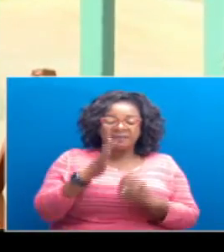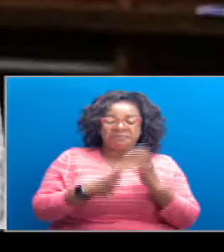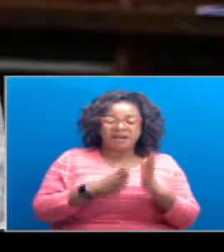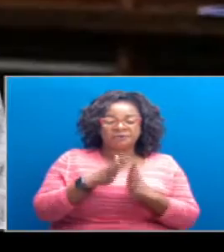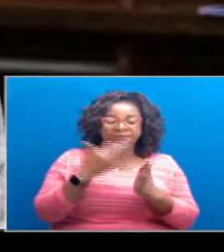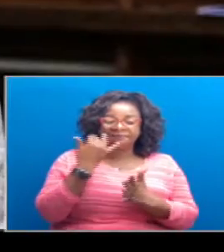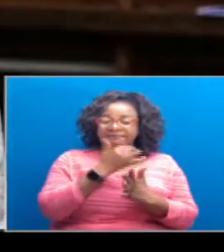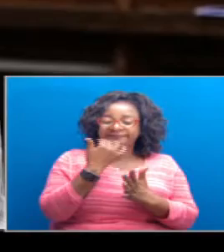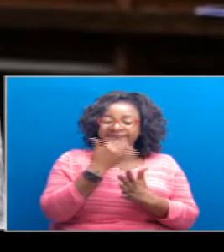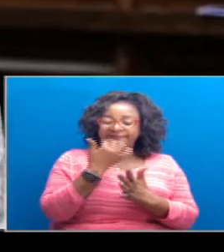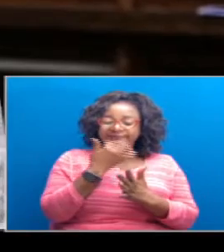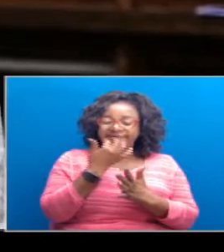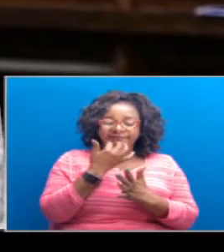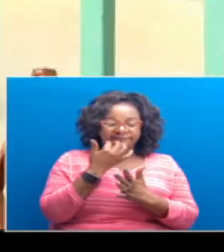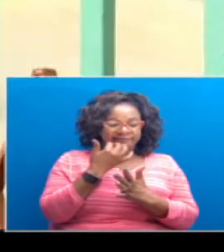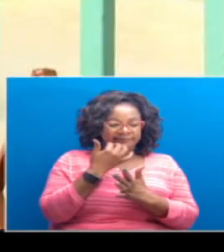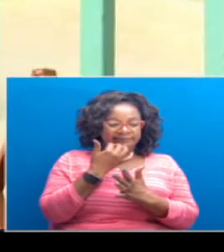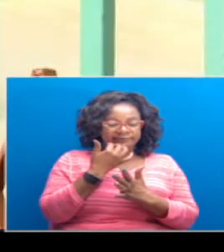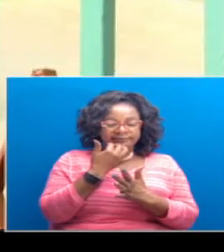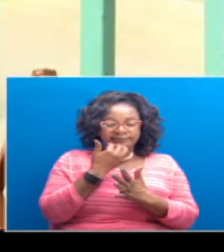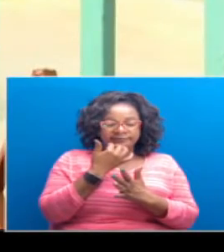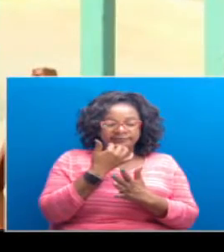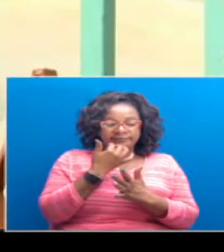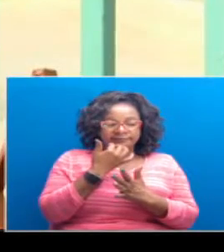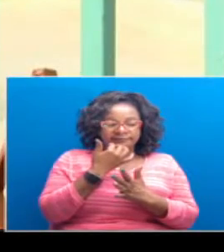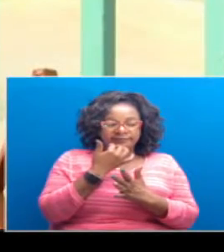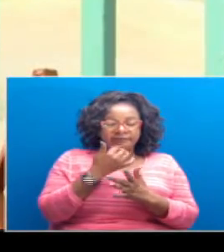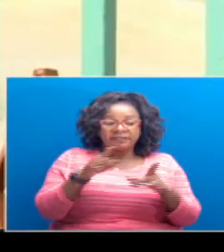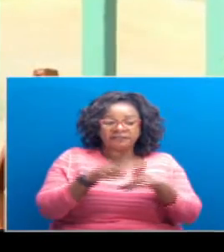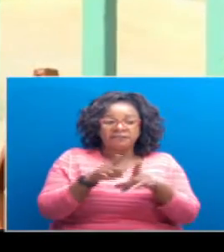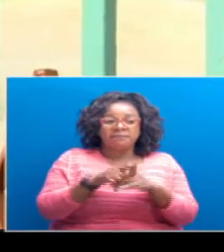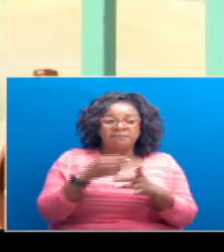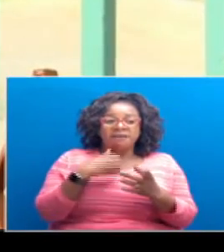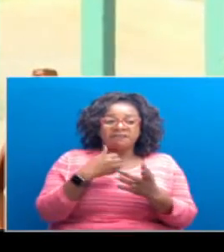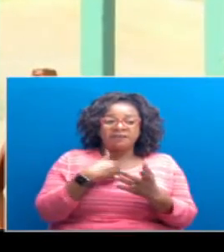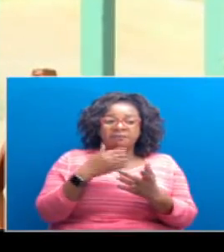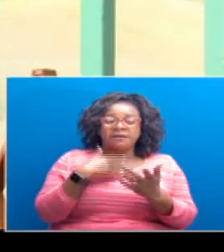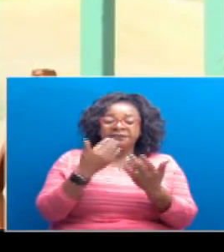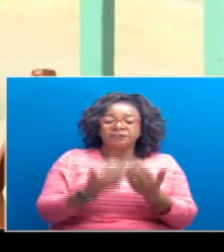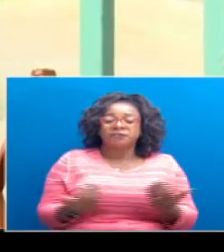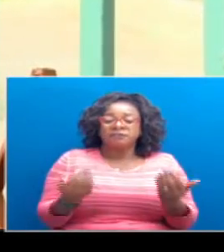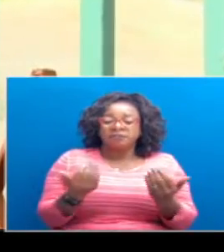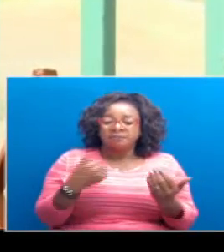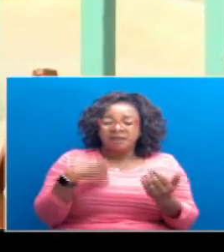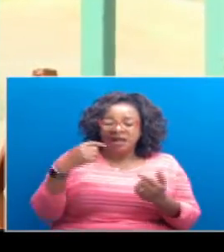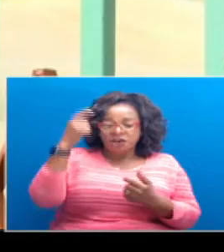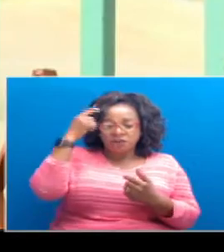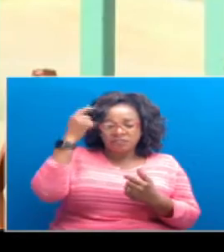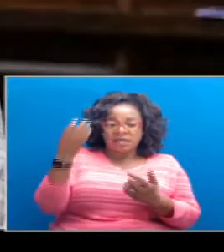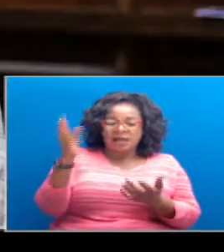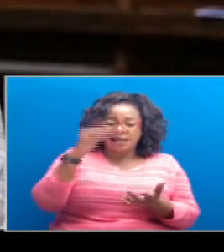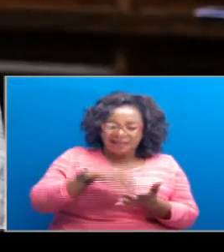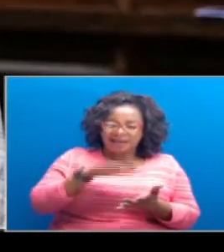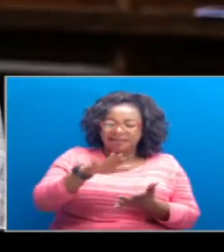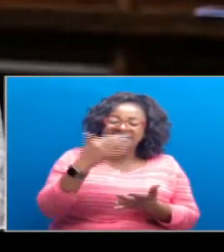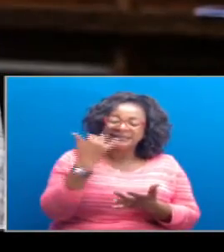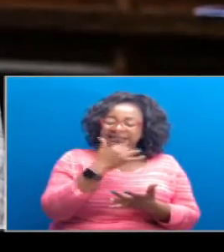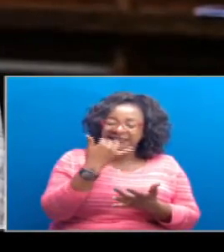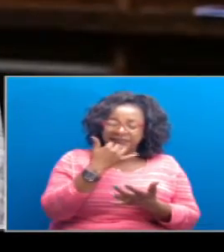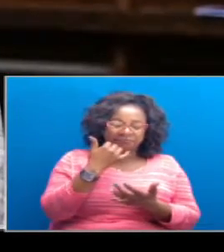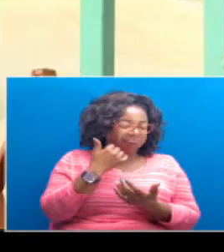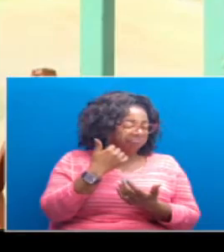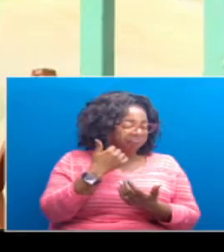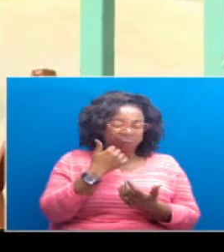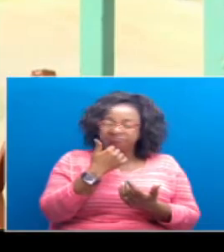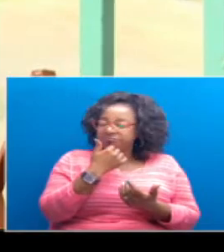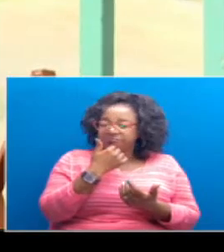of the teeth. They are too brown. Even me, for having my children, I noticed again their teeth are already browning in.